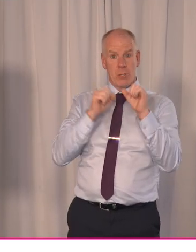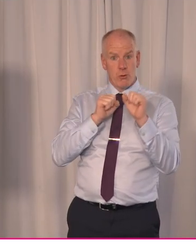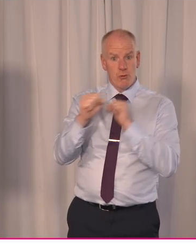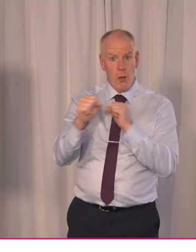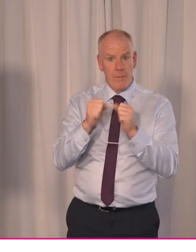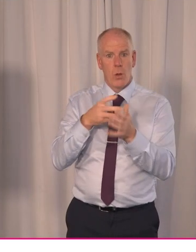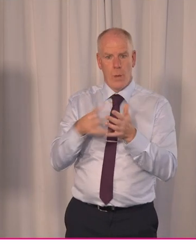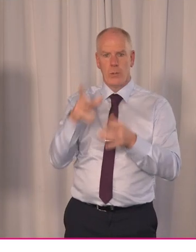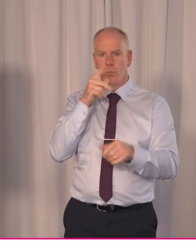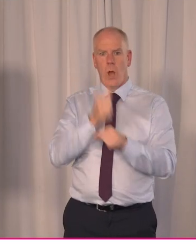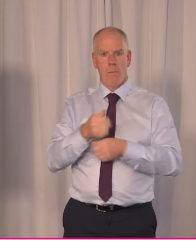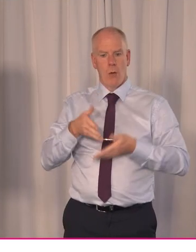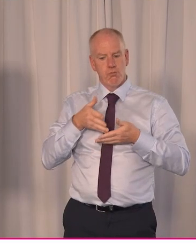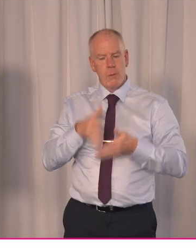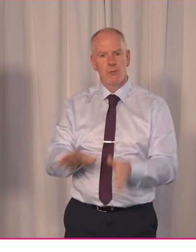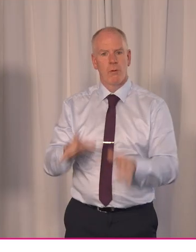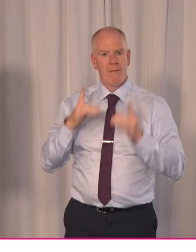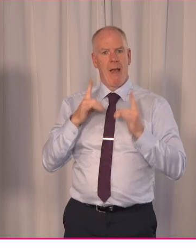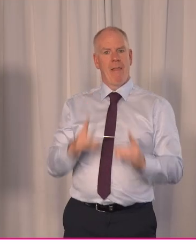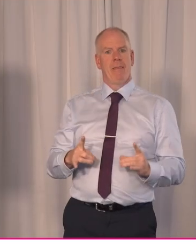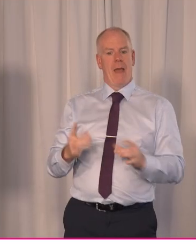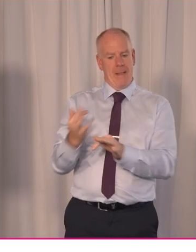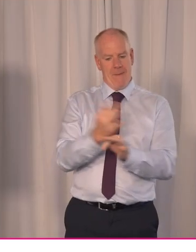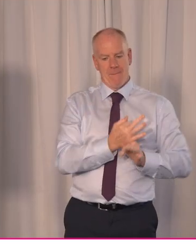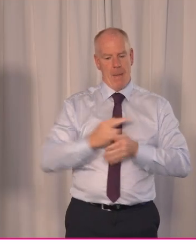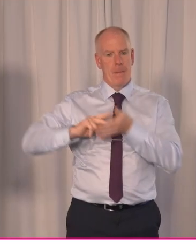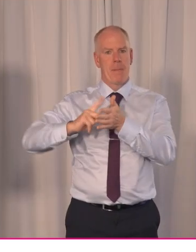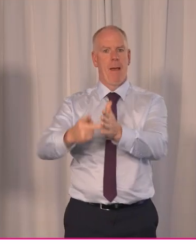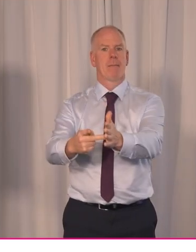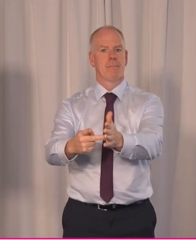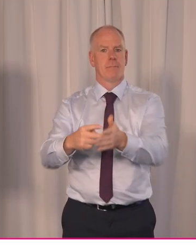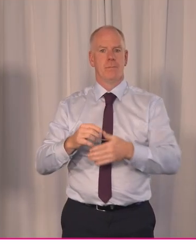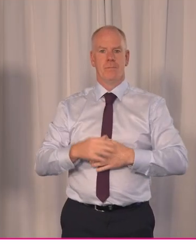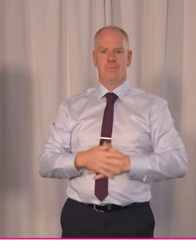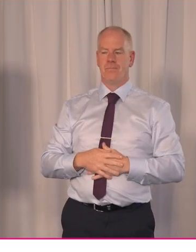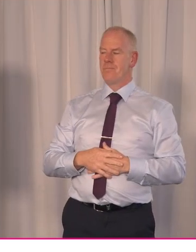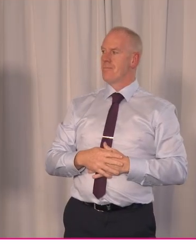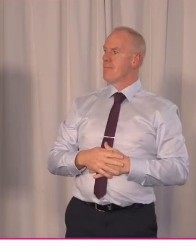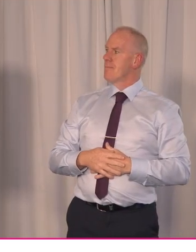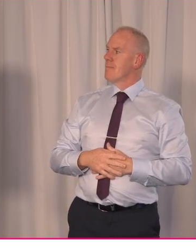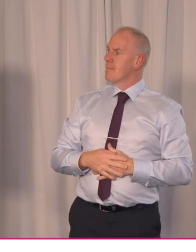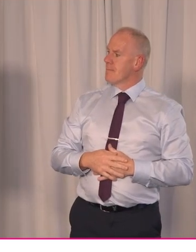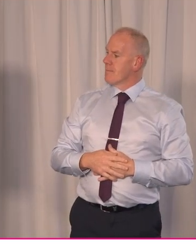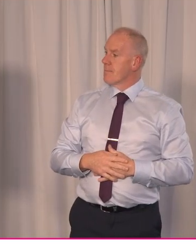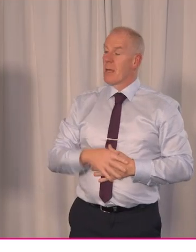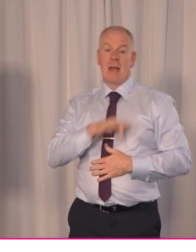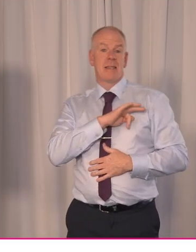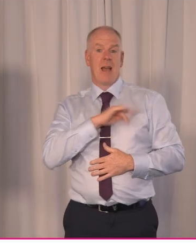to reproductive health and family planning. Okay,